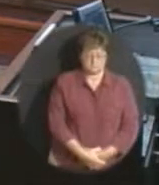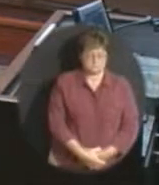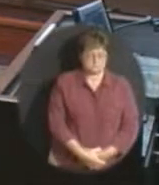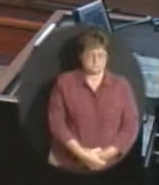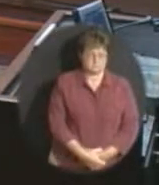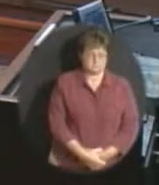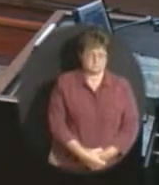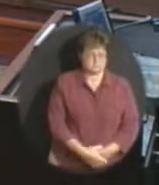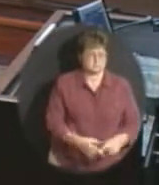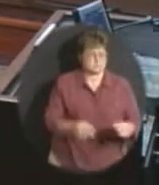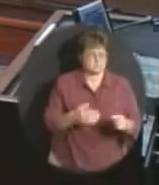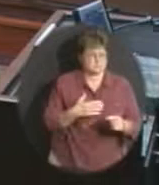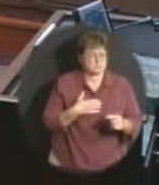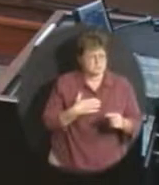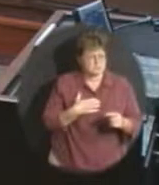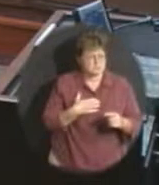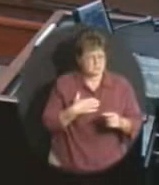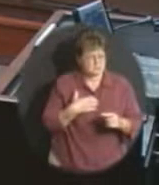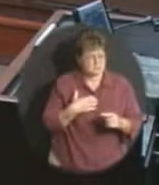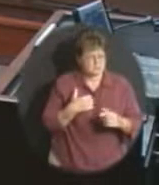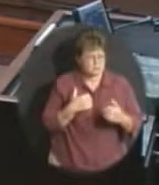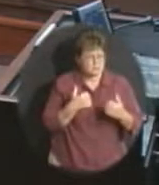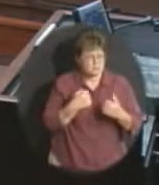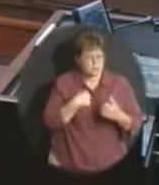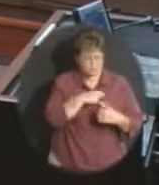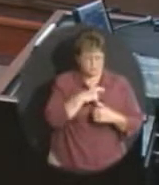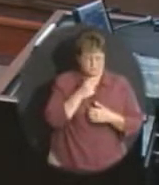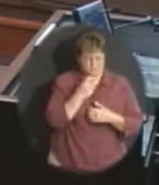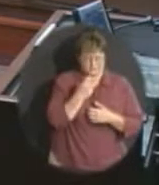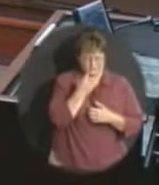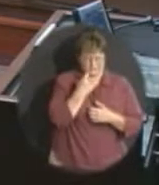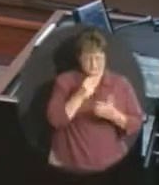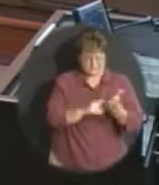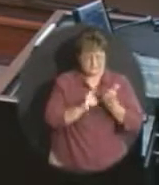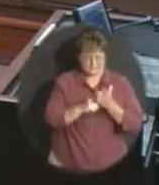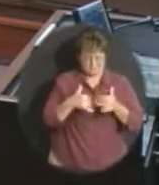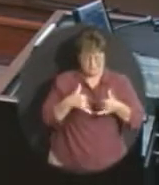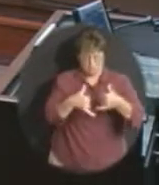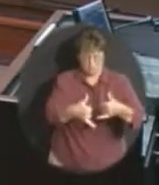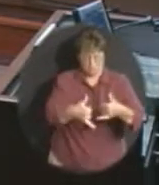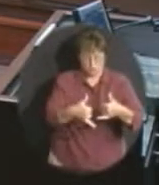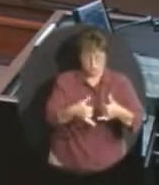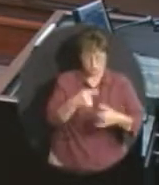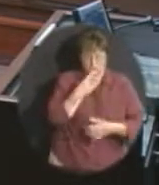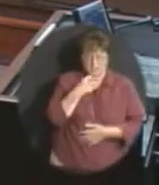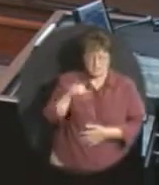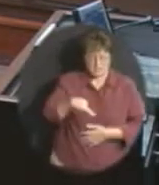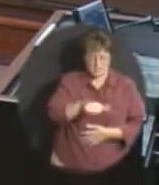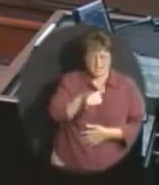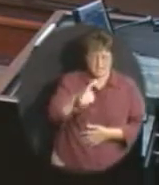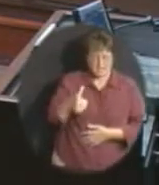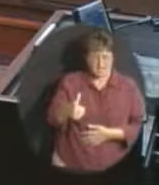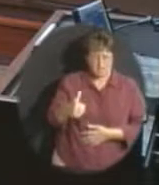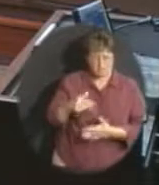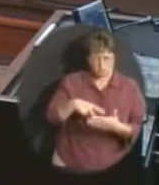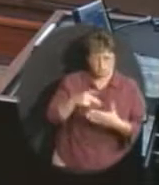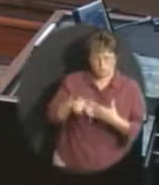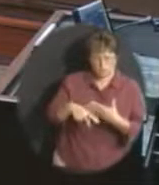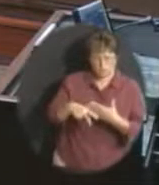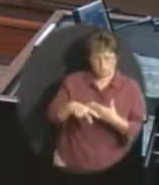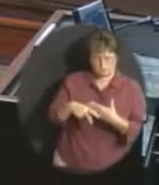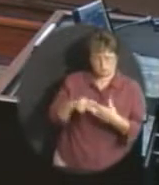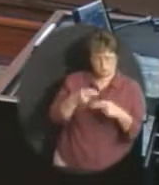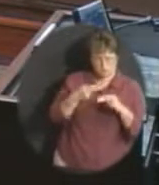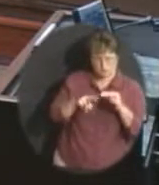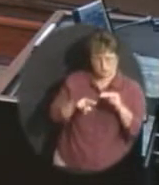Quick diversion a little bit. Certainly. Since we're talking about awards, Leah and I were just talking, would you explain the extern program a little bit? Just briefly?